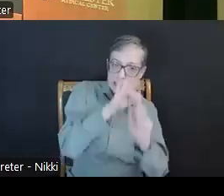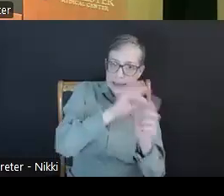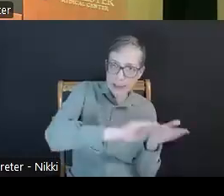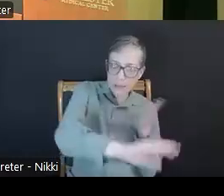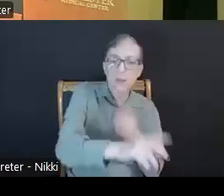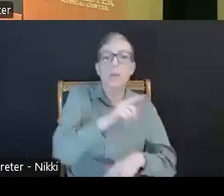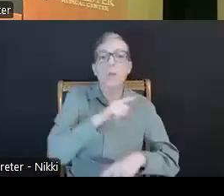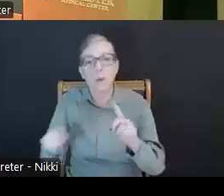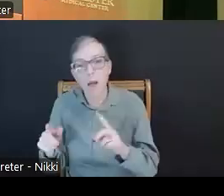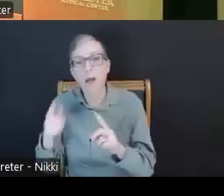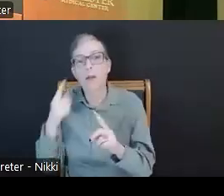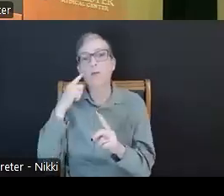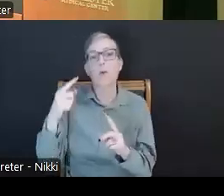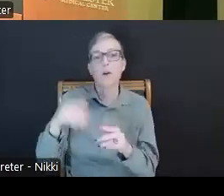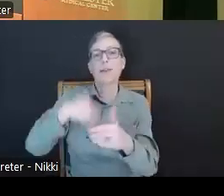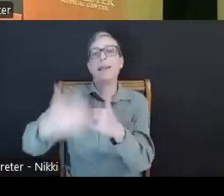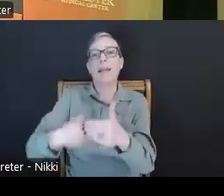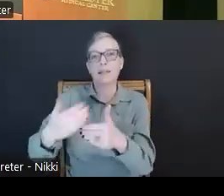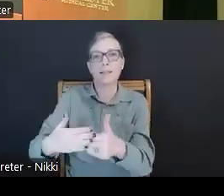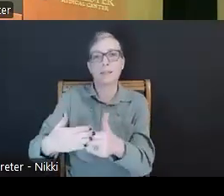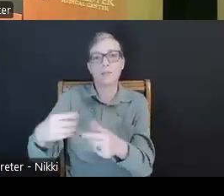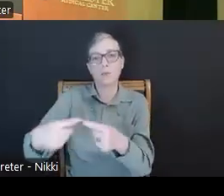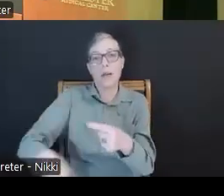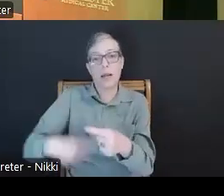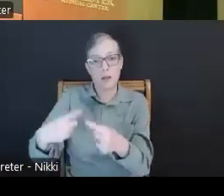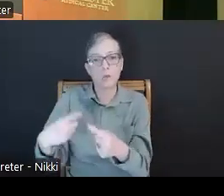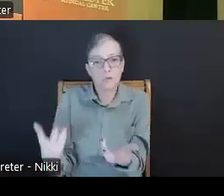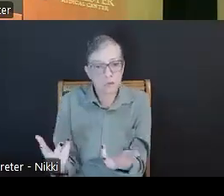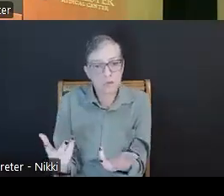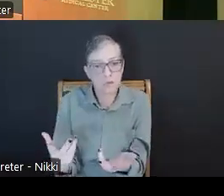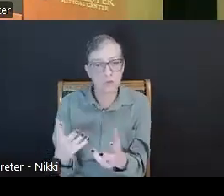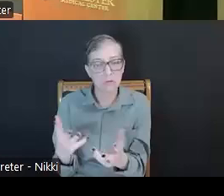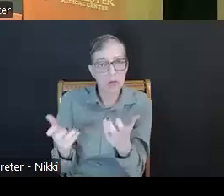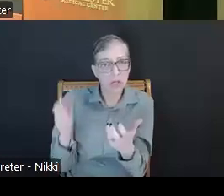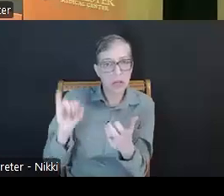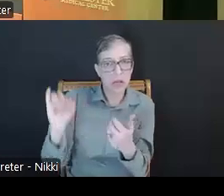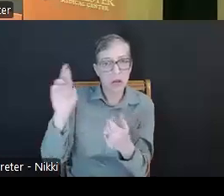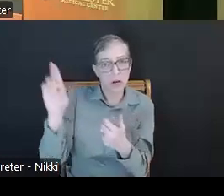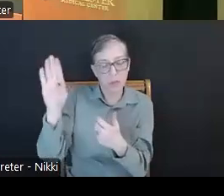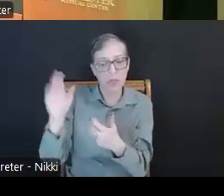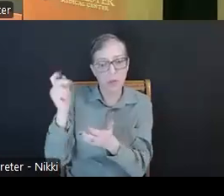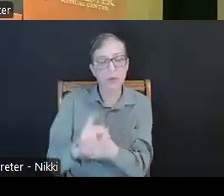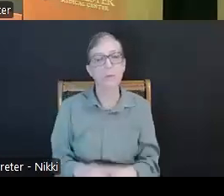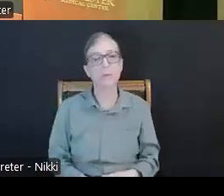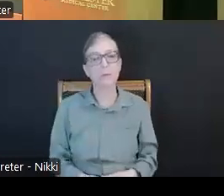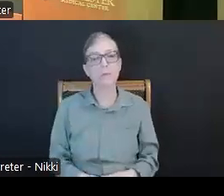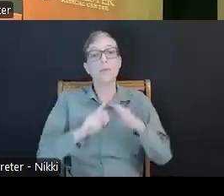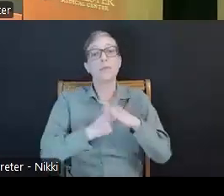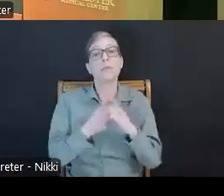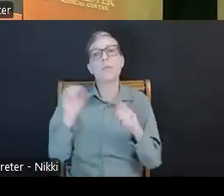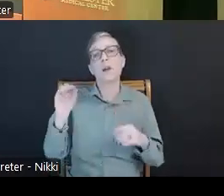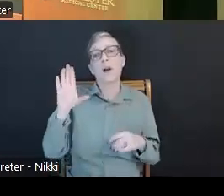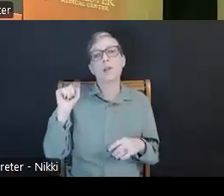So this is the general timeline. So the program started October 2022. And then about halfway of the